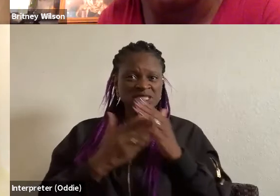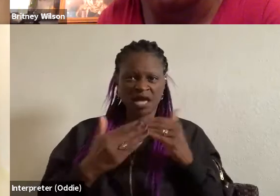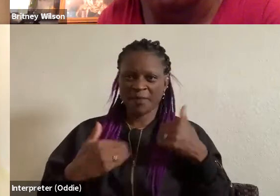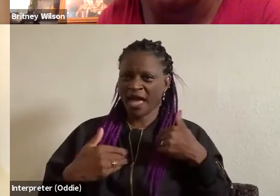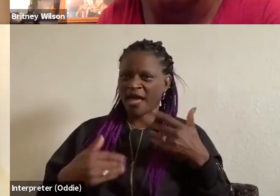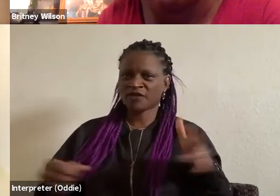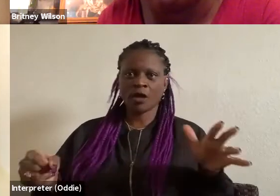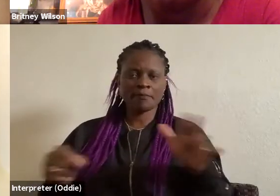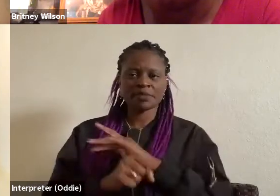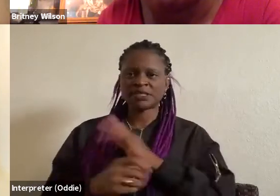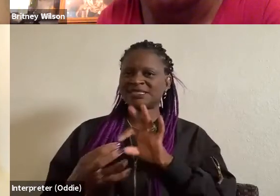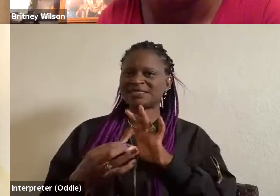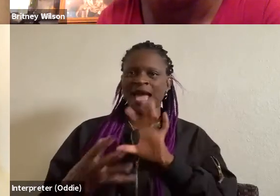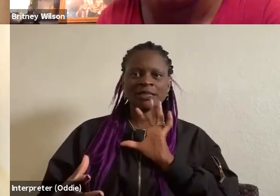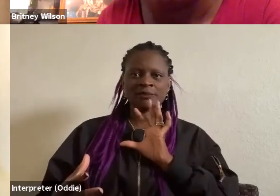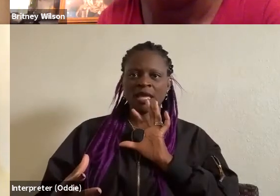it's real out here, you know,